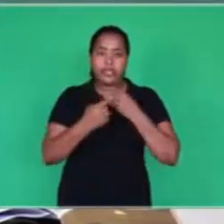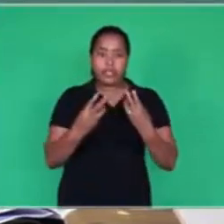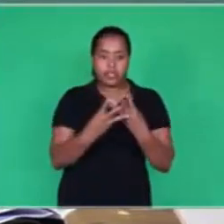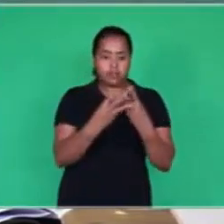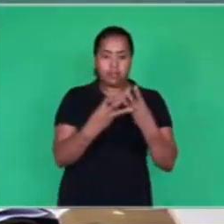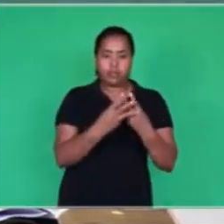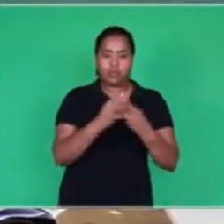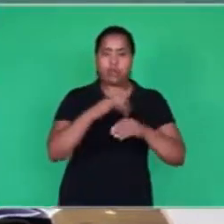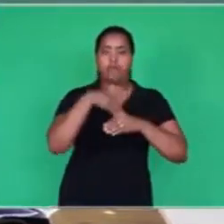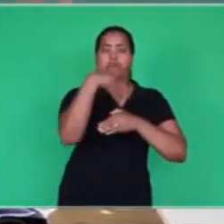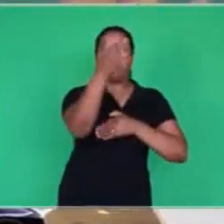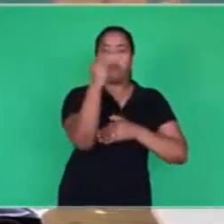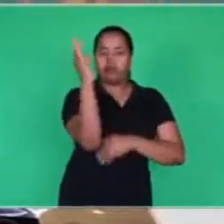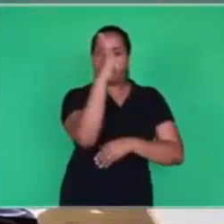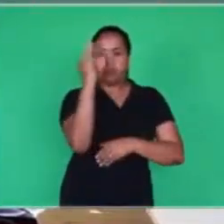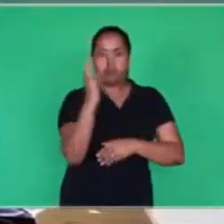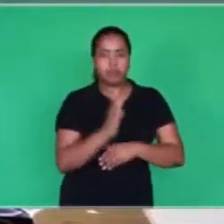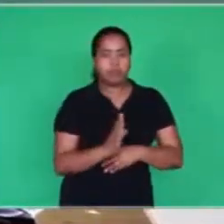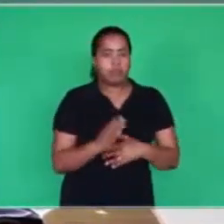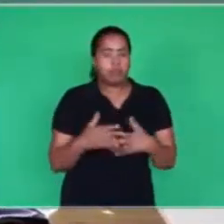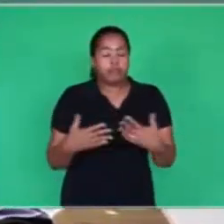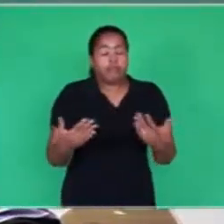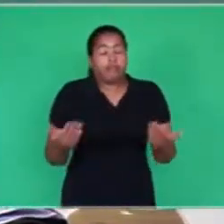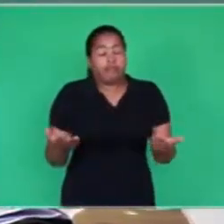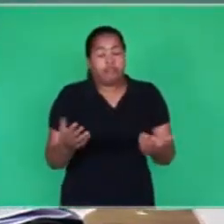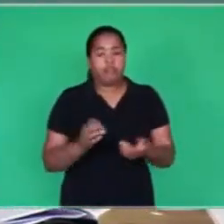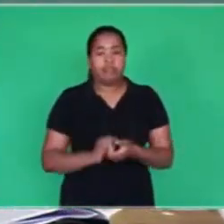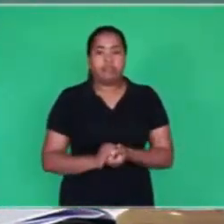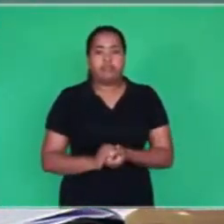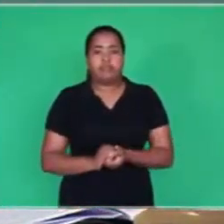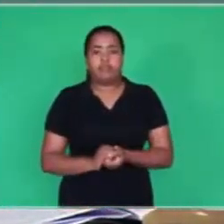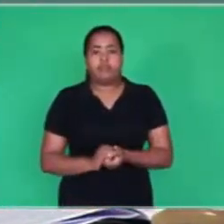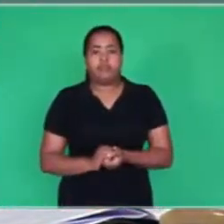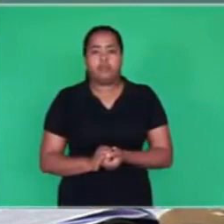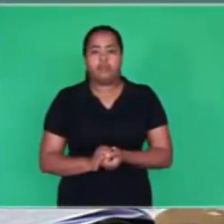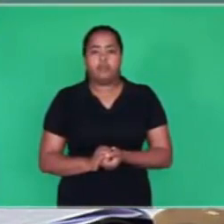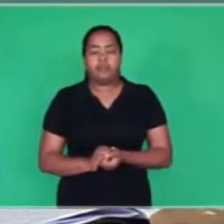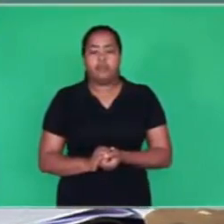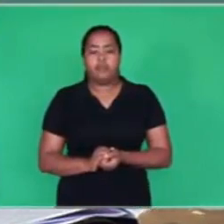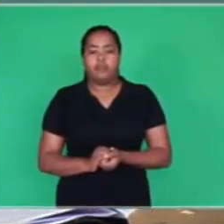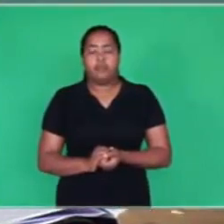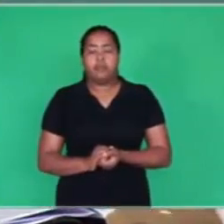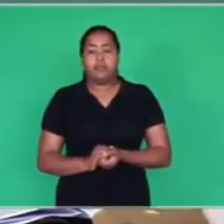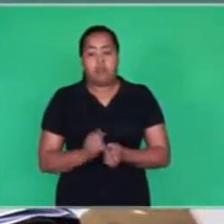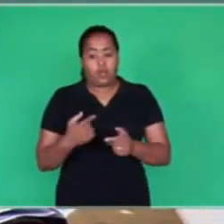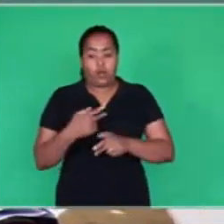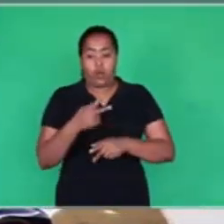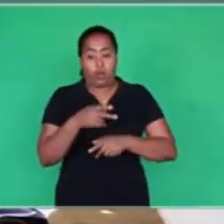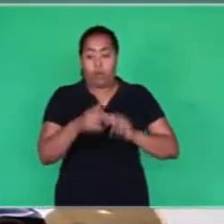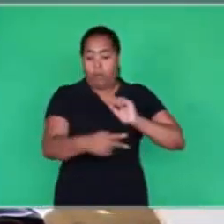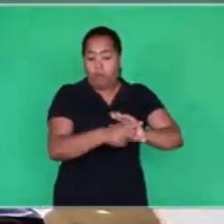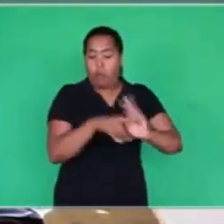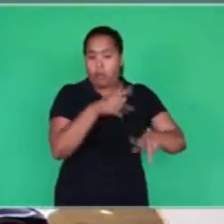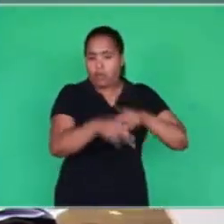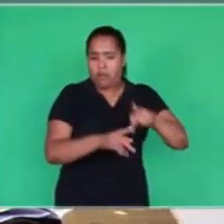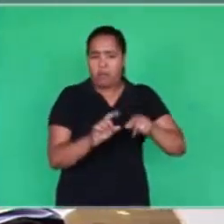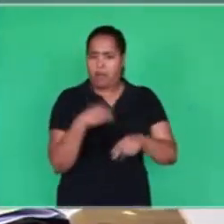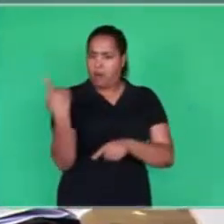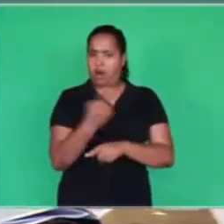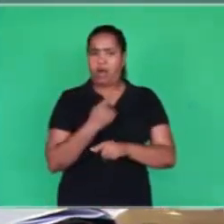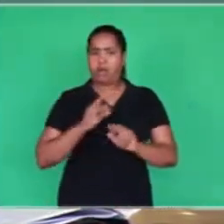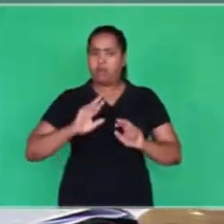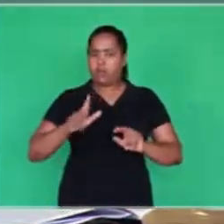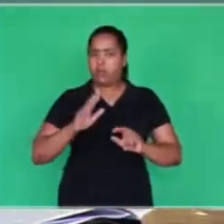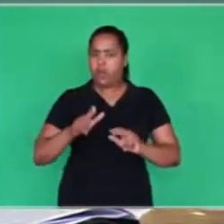Judea, flee to the mountains." When Jesus was prophesying this, he was